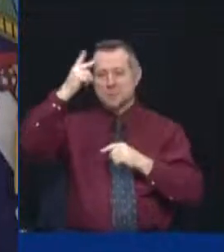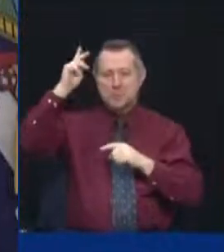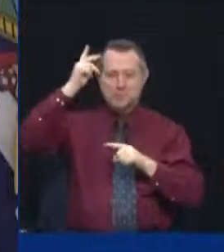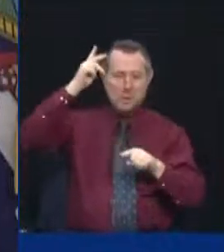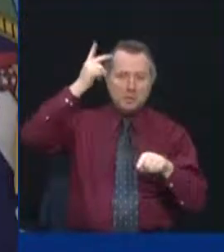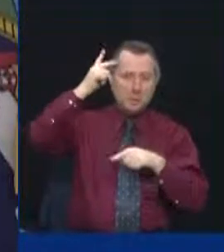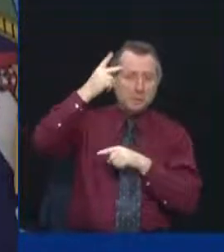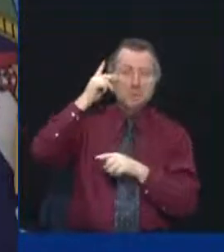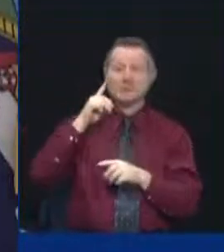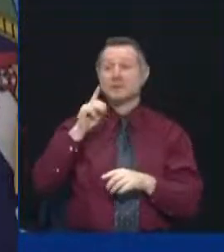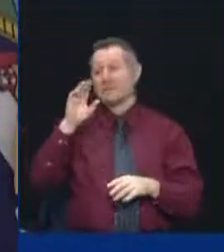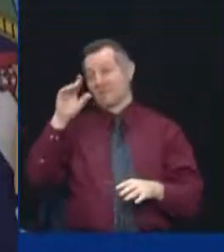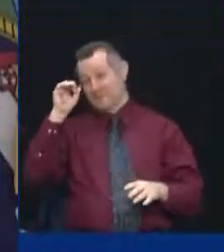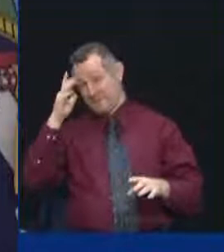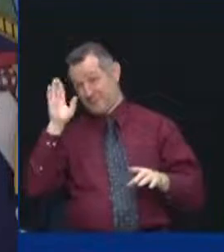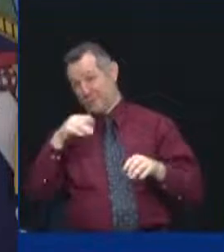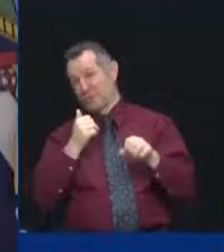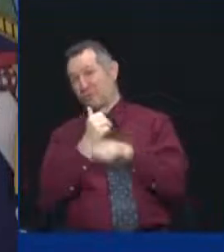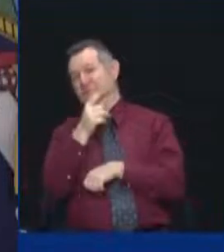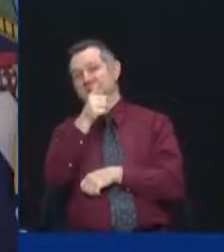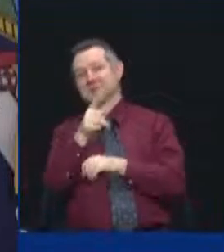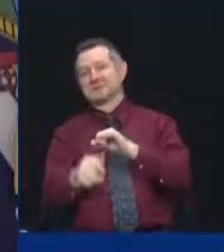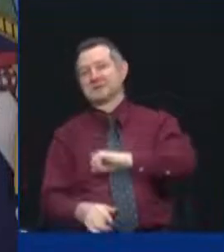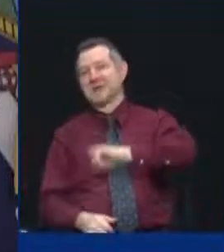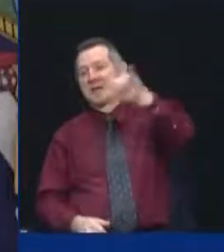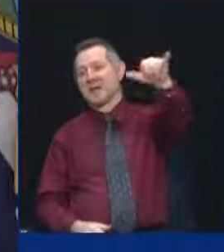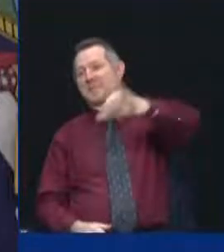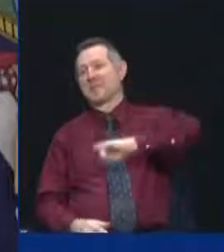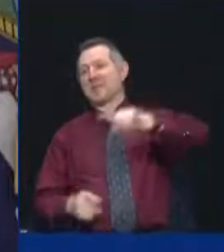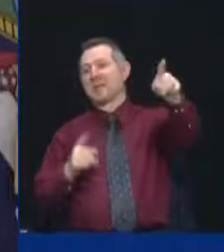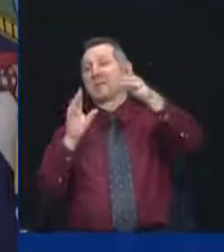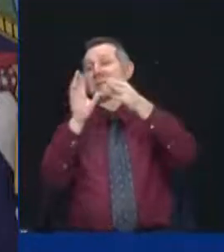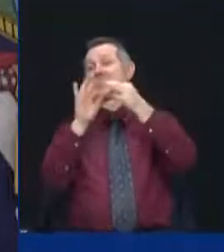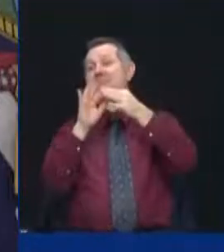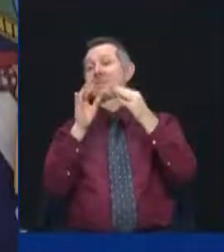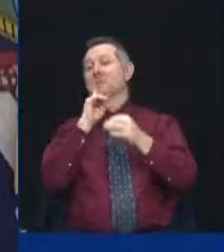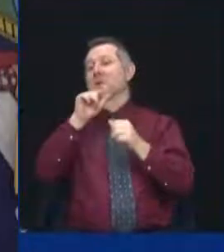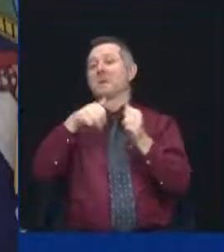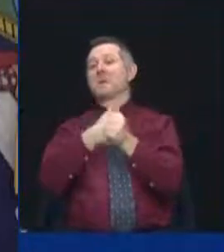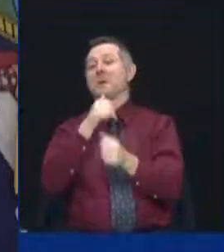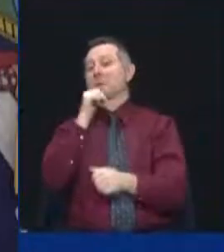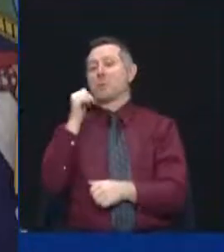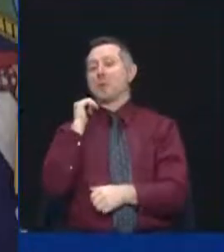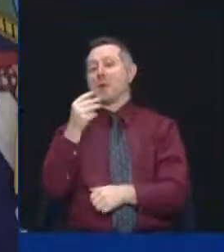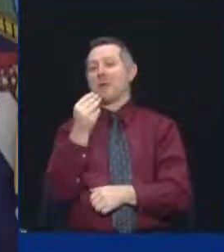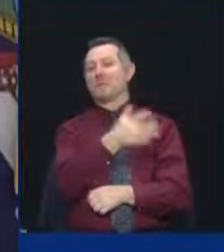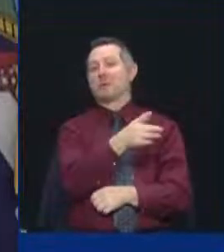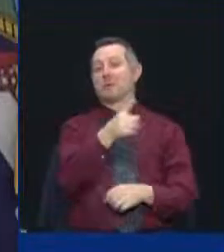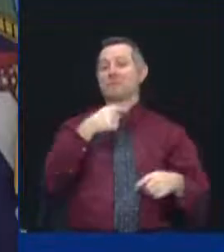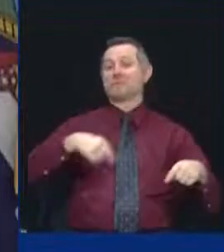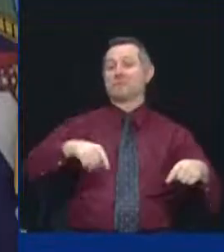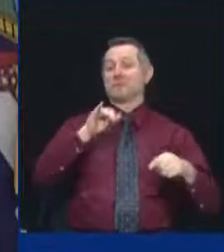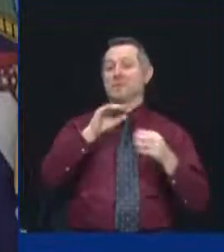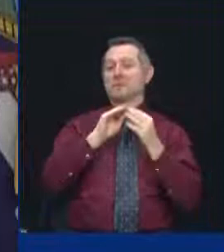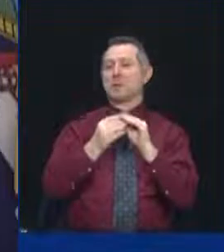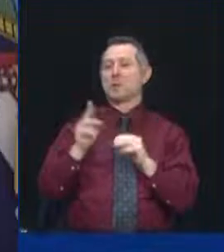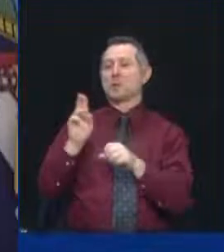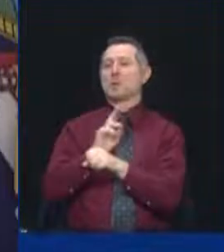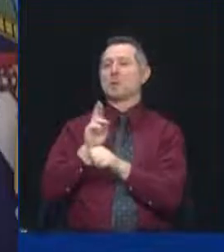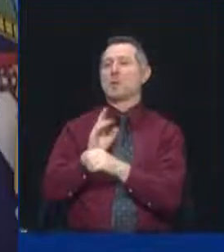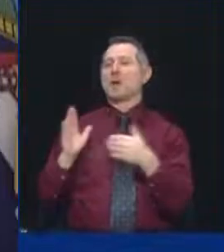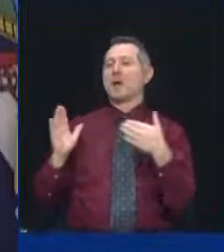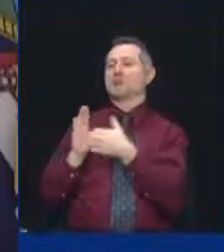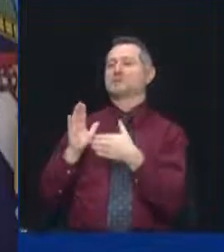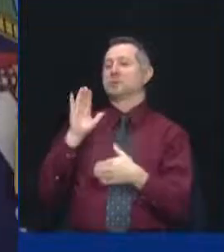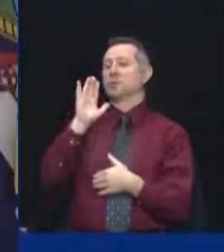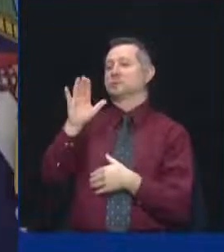of doing the exact same thing, because you have said that the reason why you did not provide the data was because you feared that data would be used politically against you. So